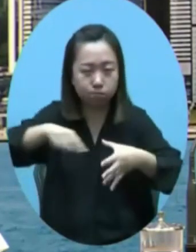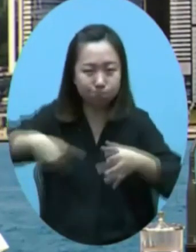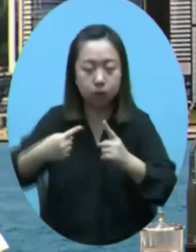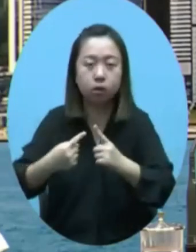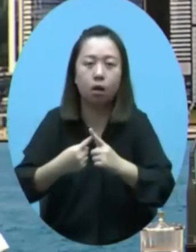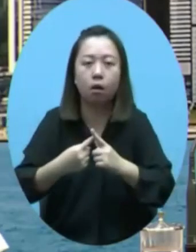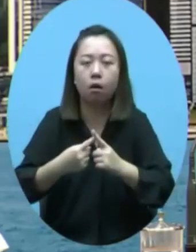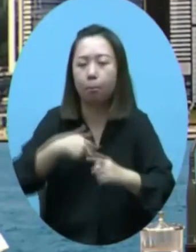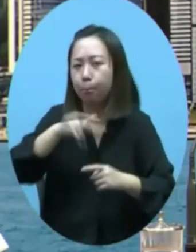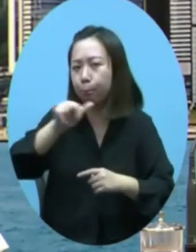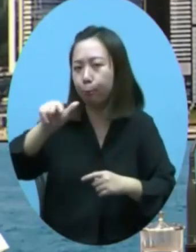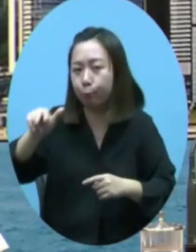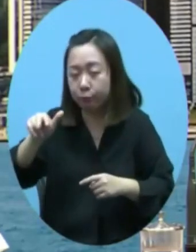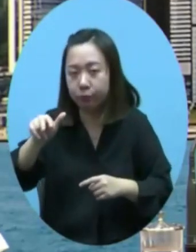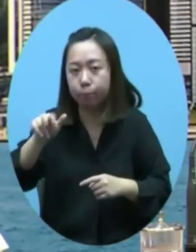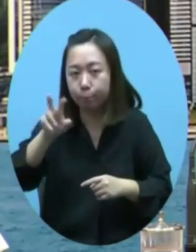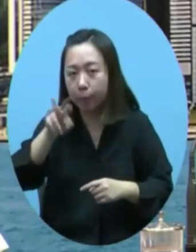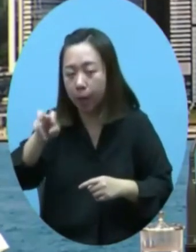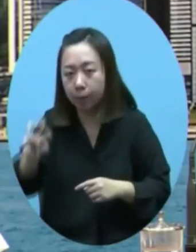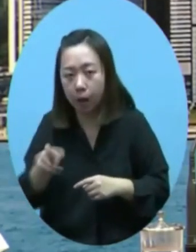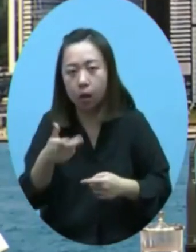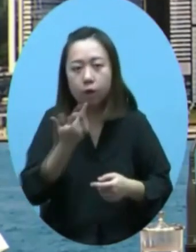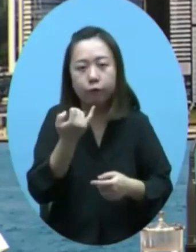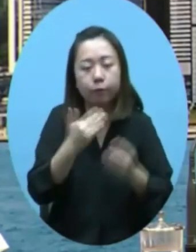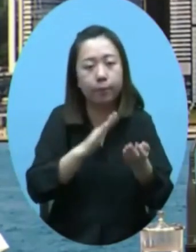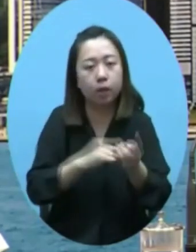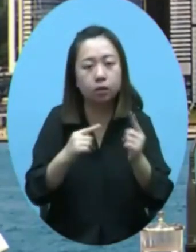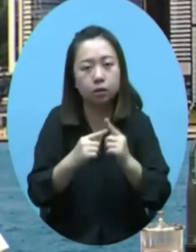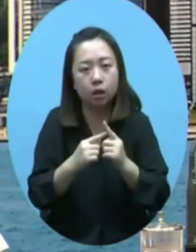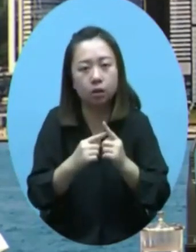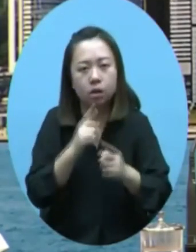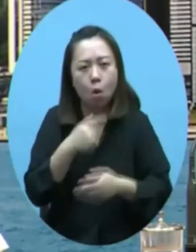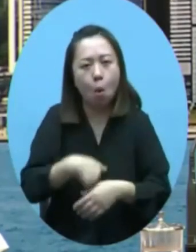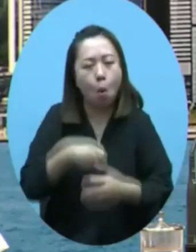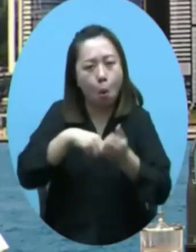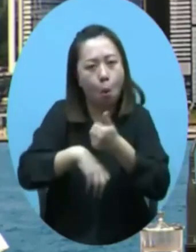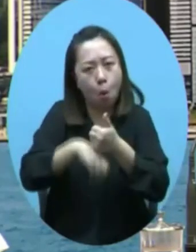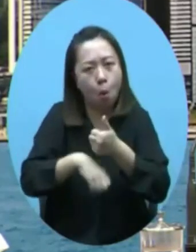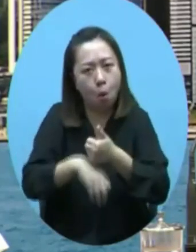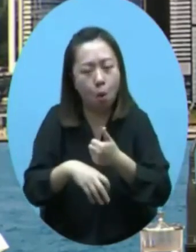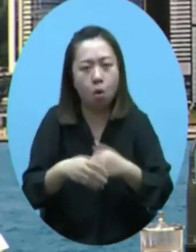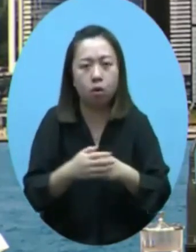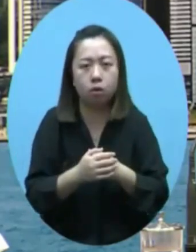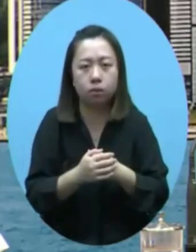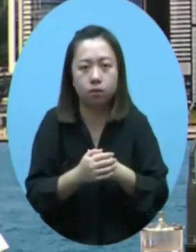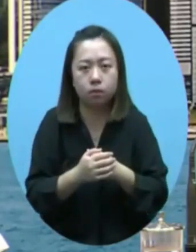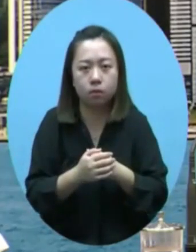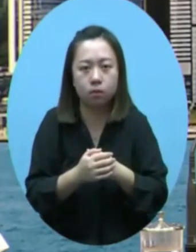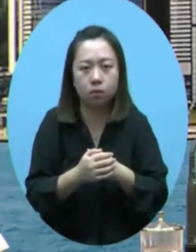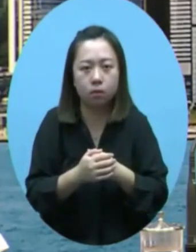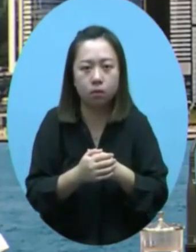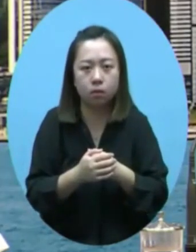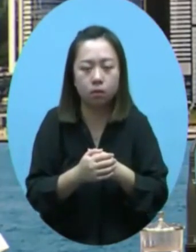tract infection. If you look at some clusters, some patients also show symptoms